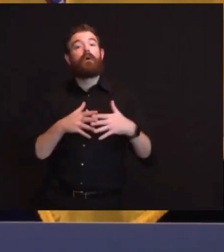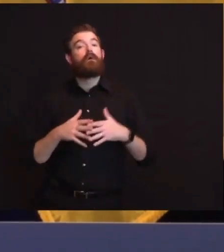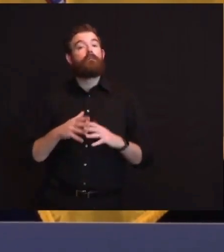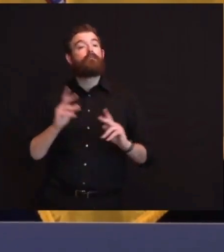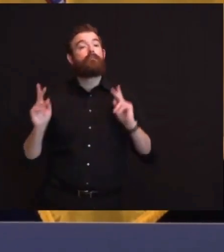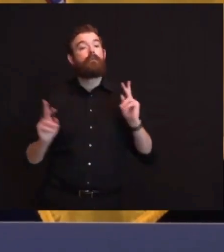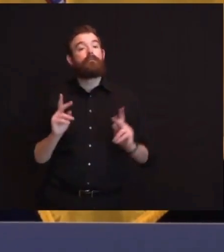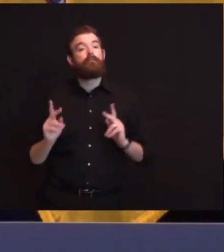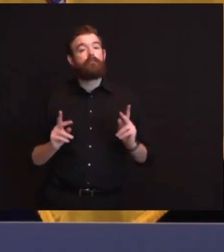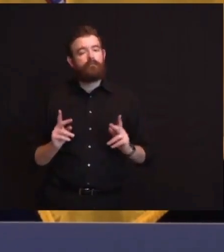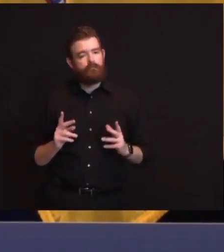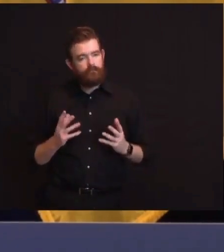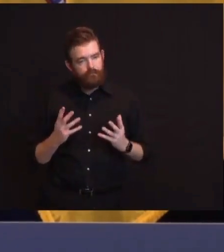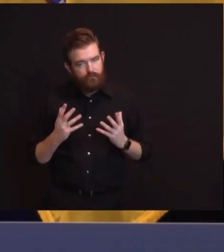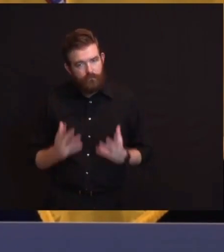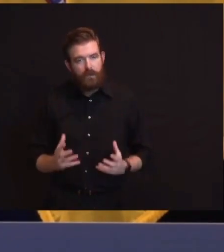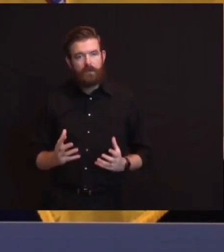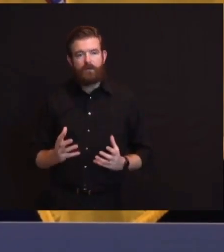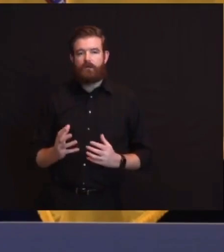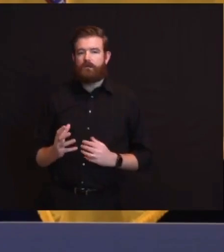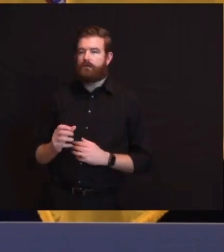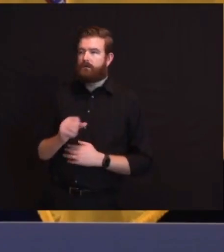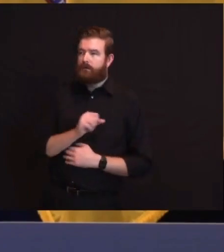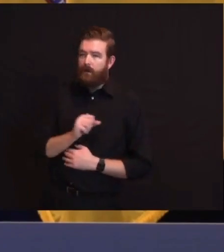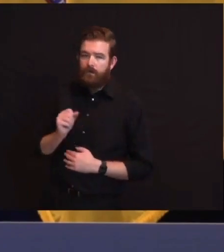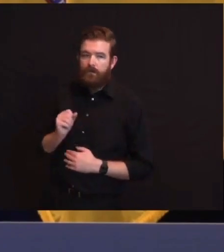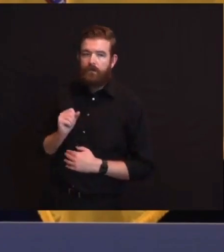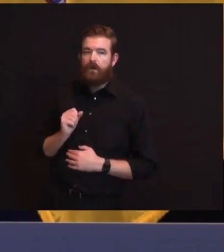and the Congress to be focused on the next